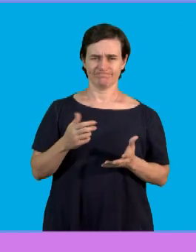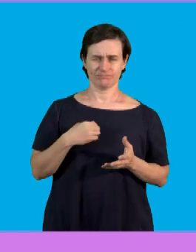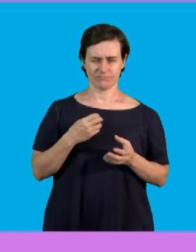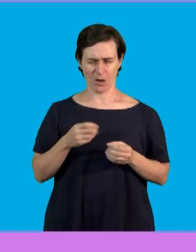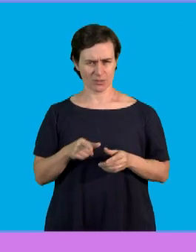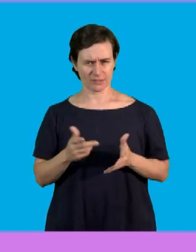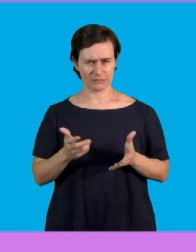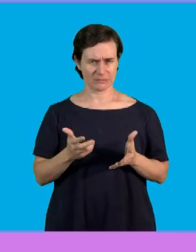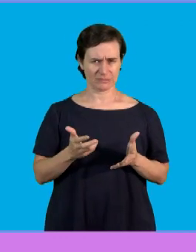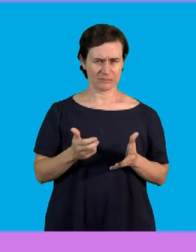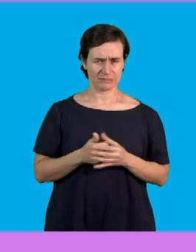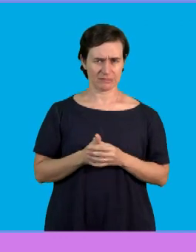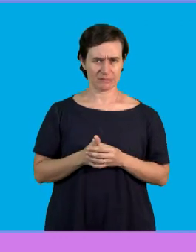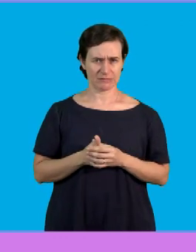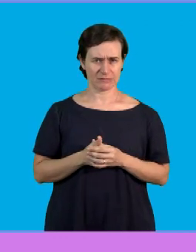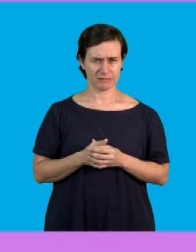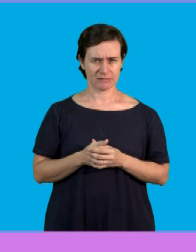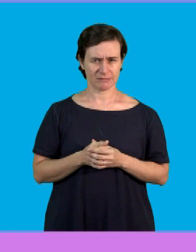Just work it out.